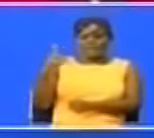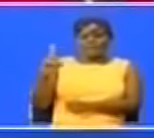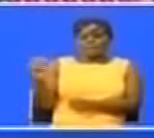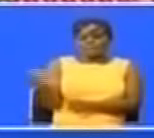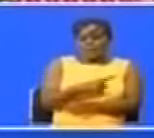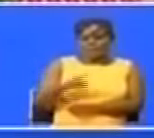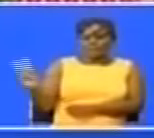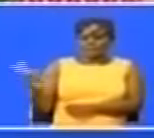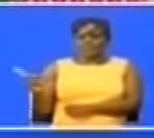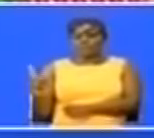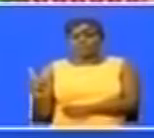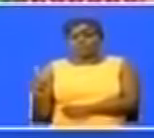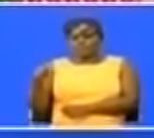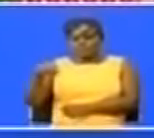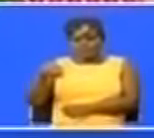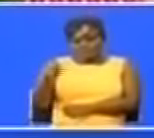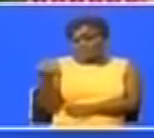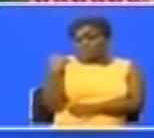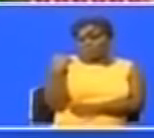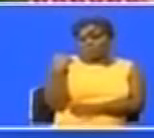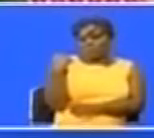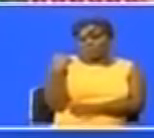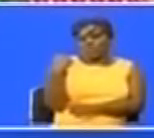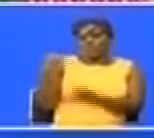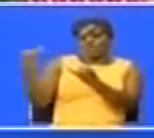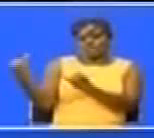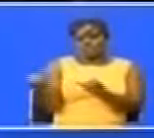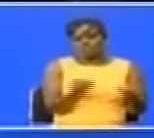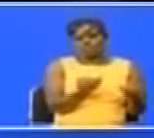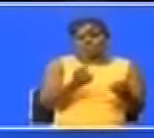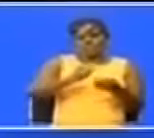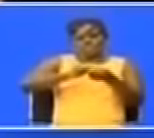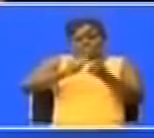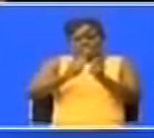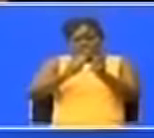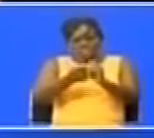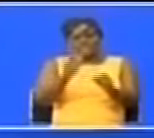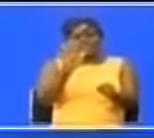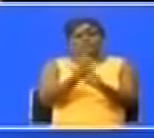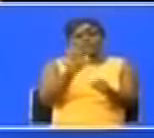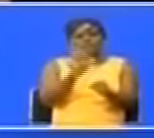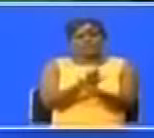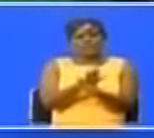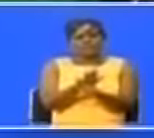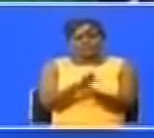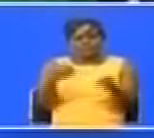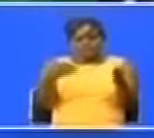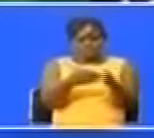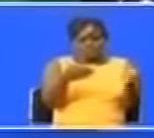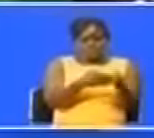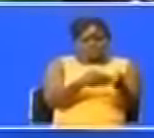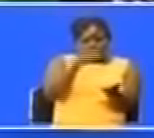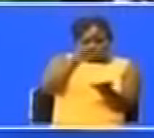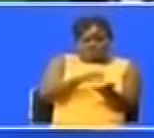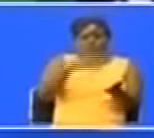hotly contested poll, has in recent past introduced a raft of austerity measures to cut down on public cost